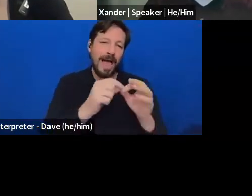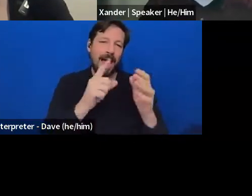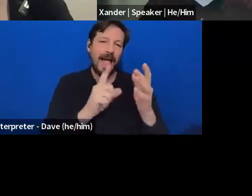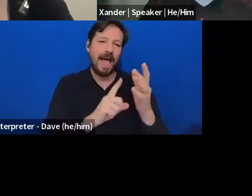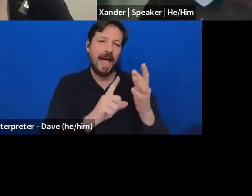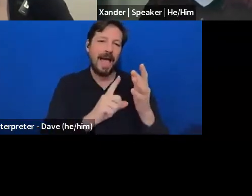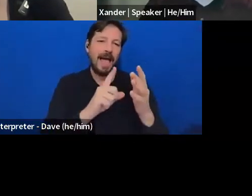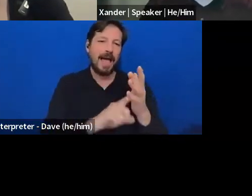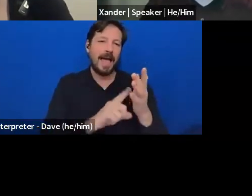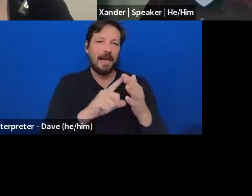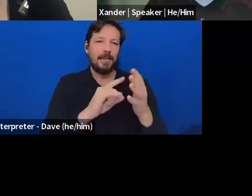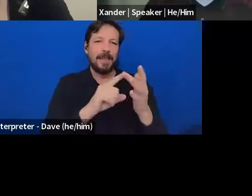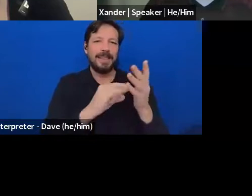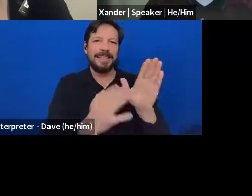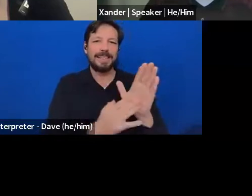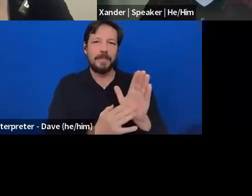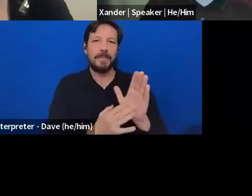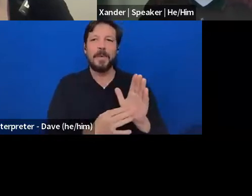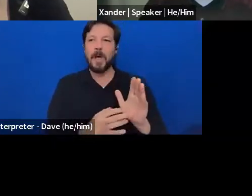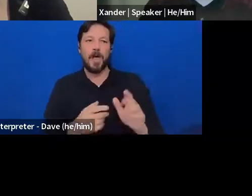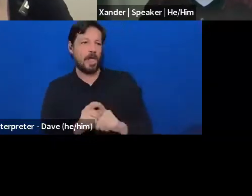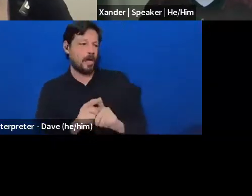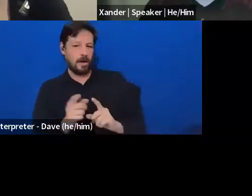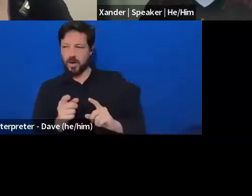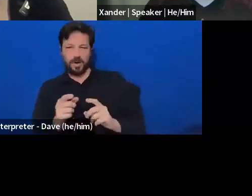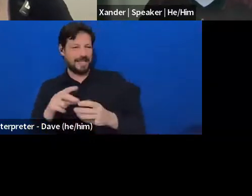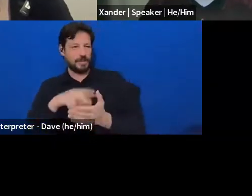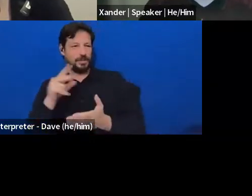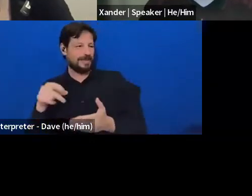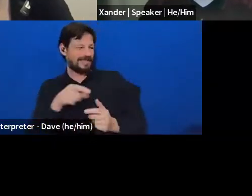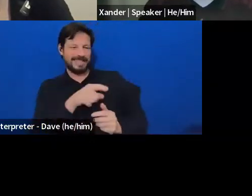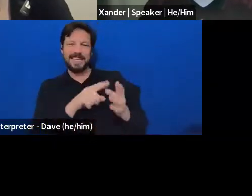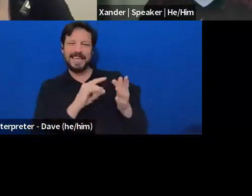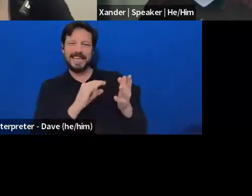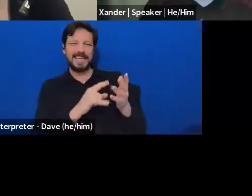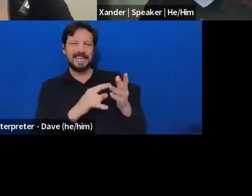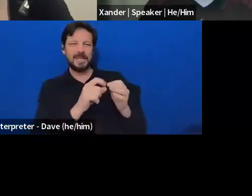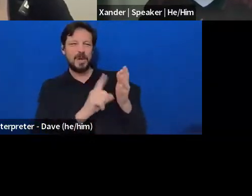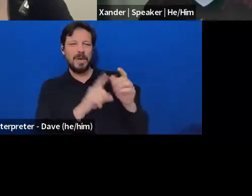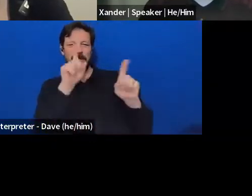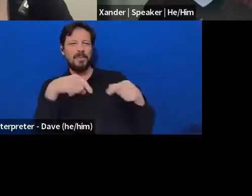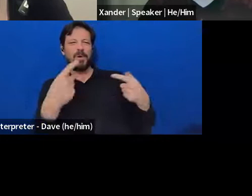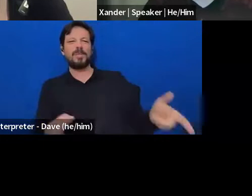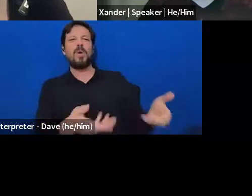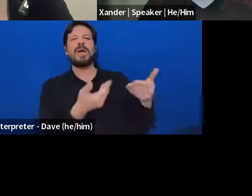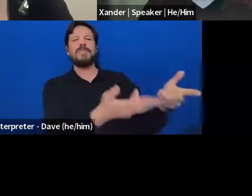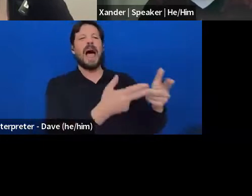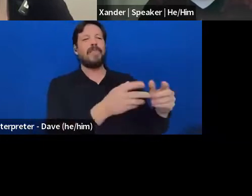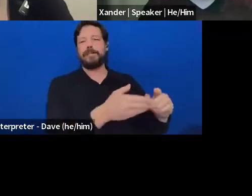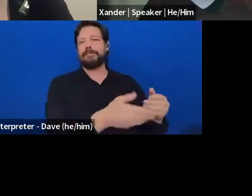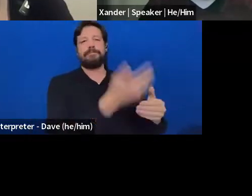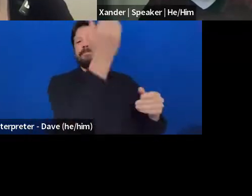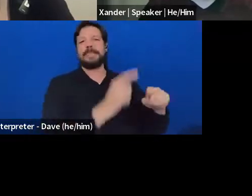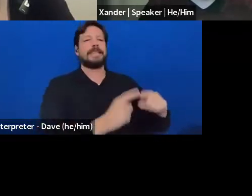made about, oh, it's gymnastics, Isabel just can't do it, we'll have to just give her something else to do. And that wasn't the case at all.